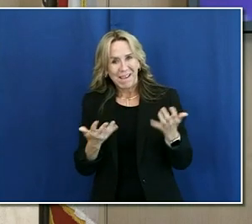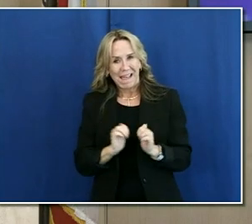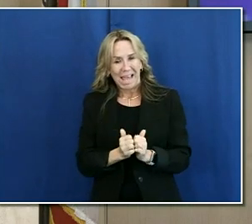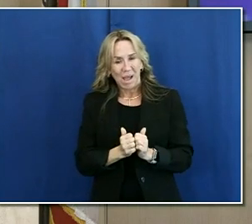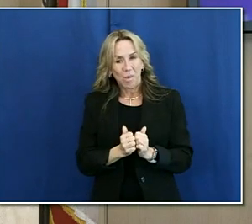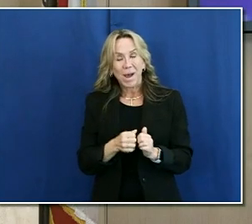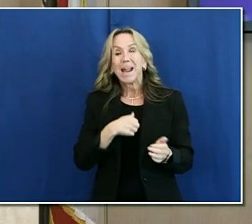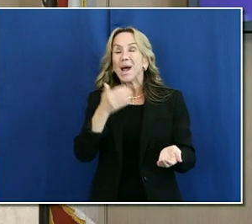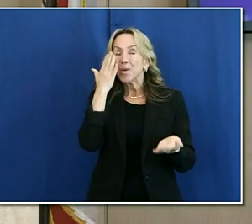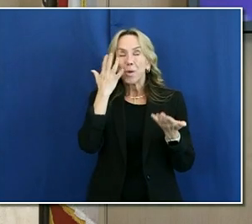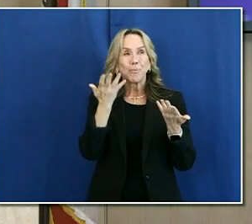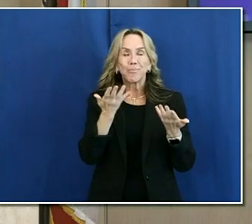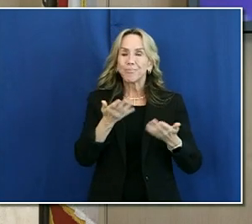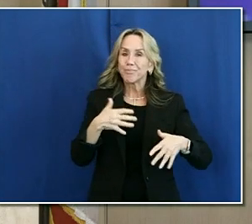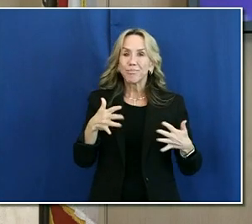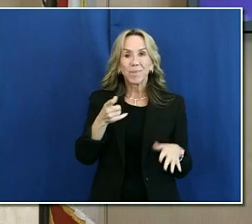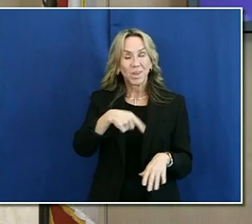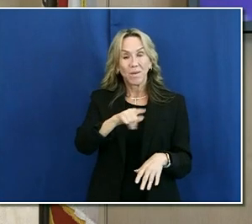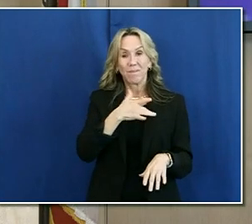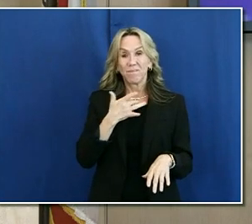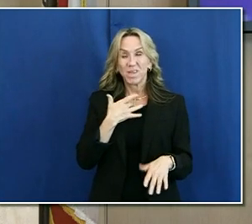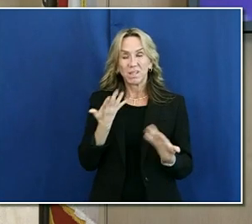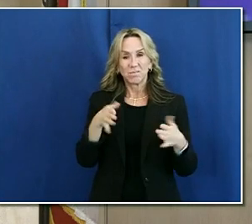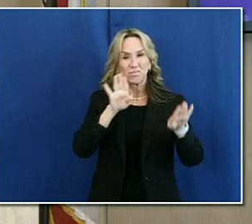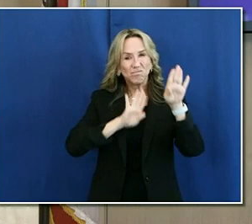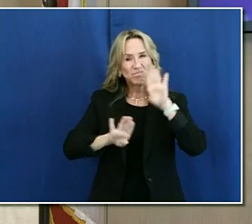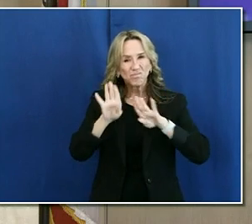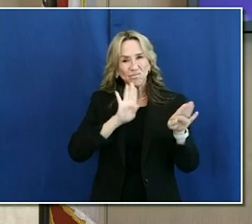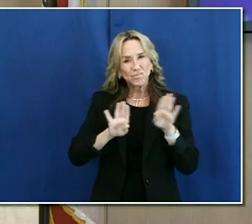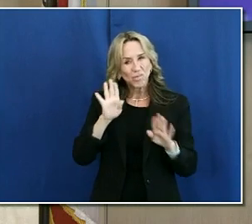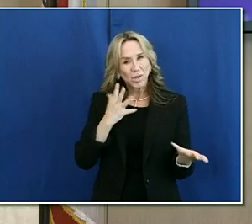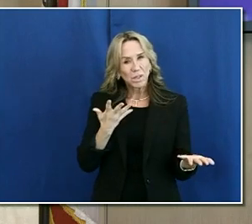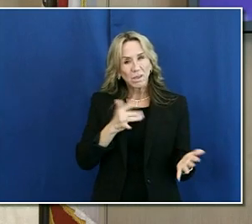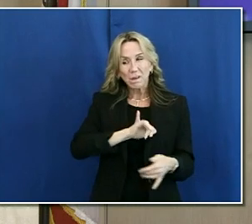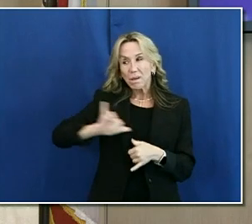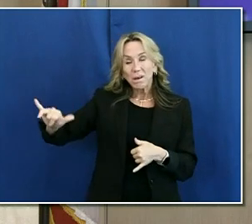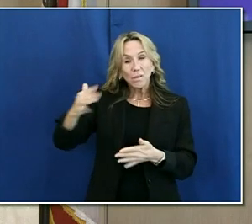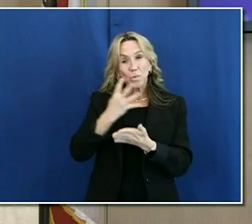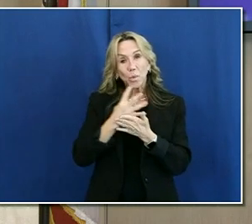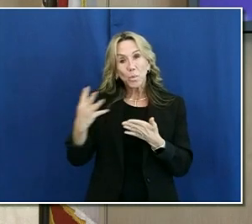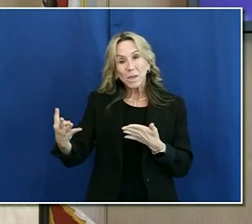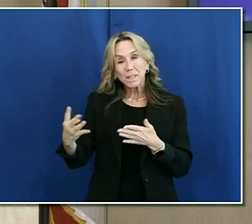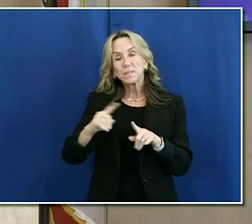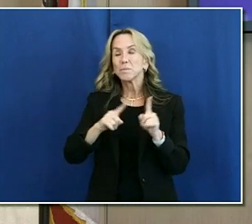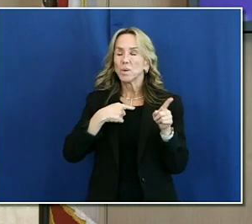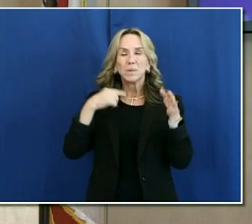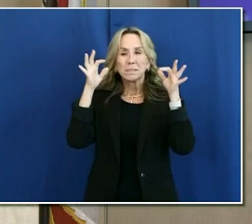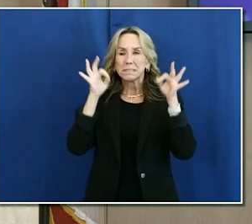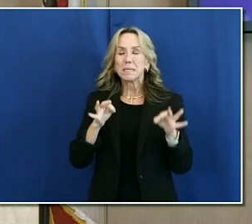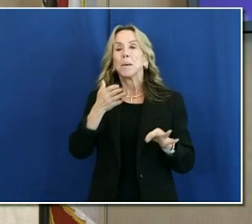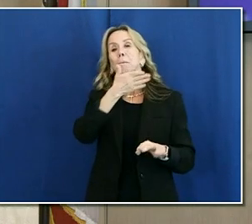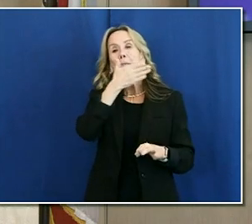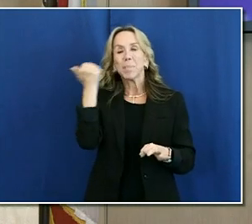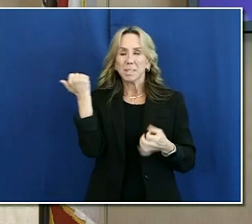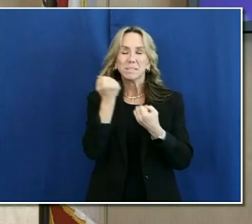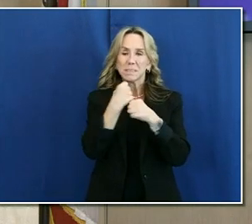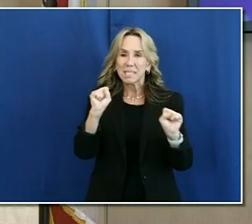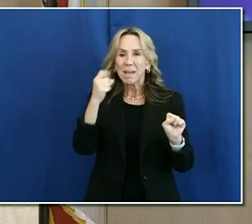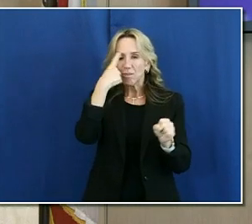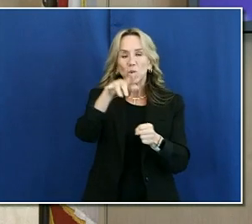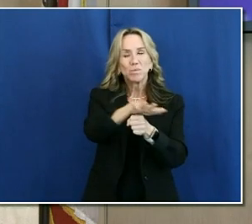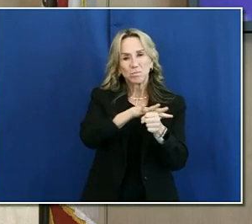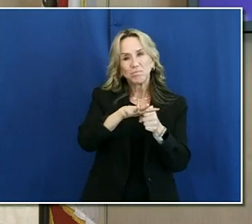decision, but we strongly believe that this is the best decision for our entire campus community and local community. Part of